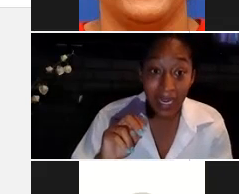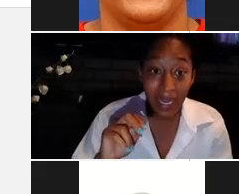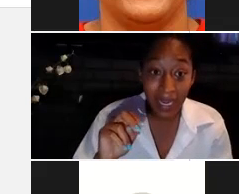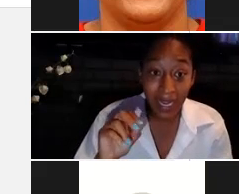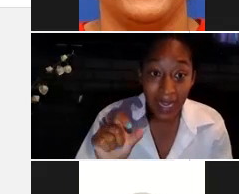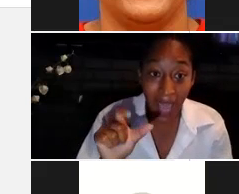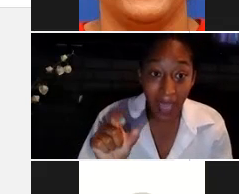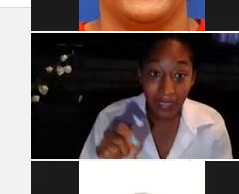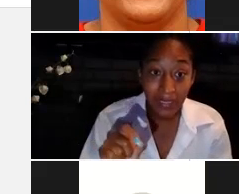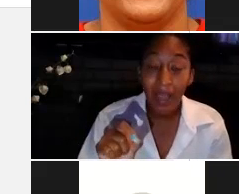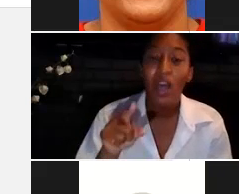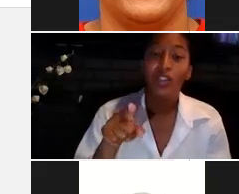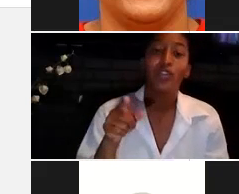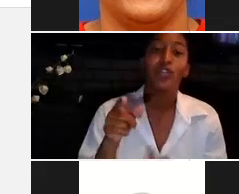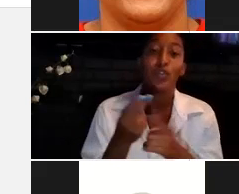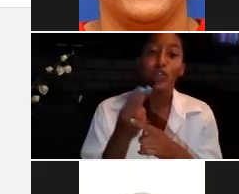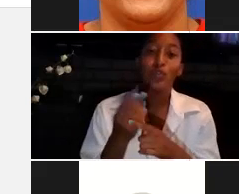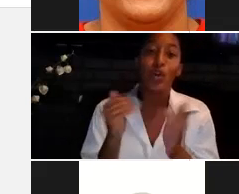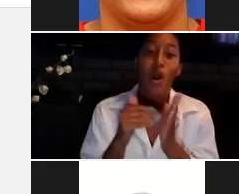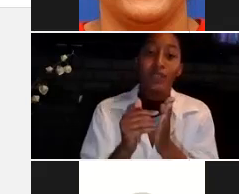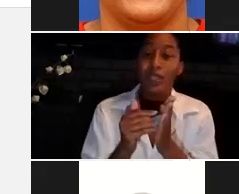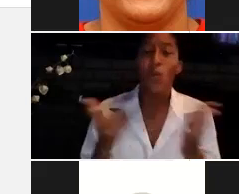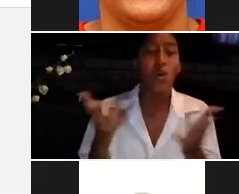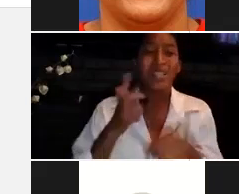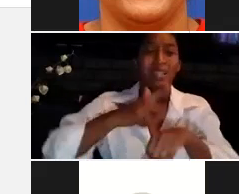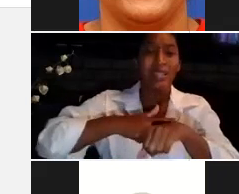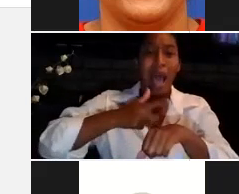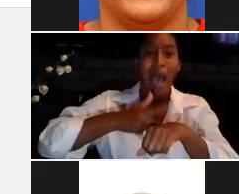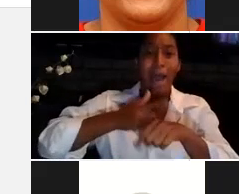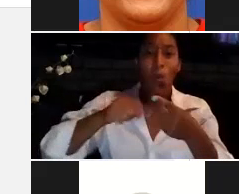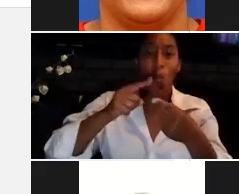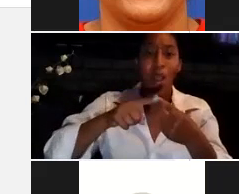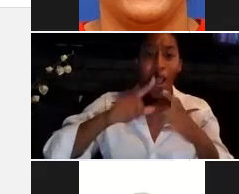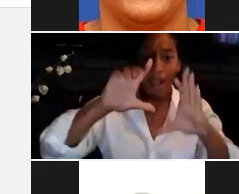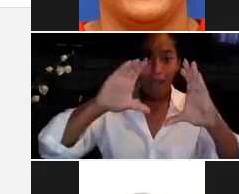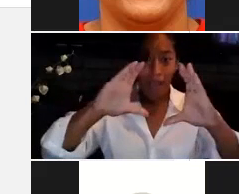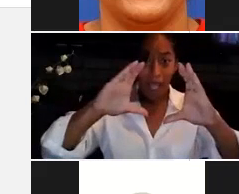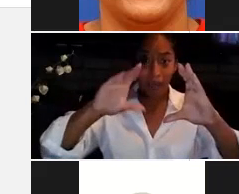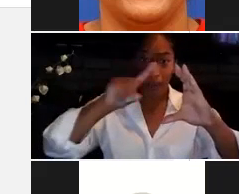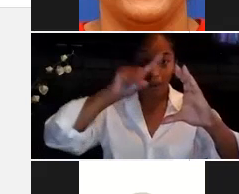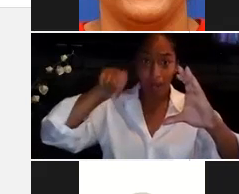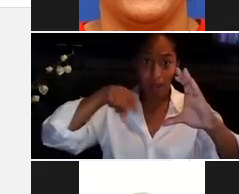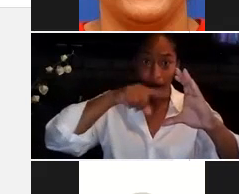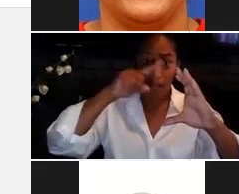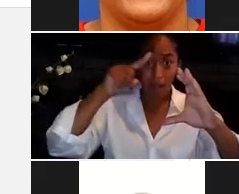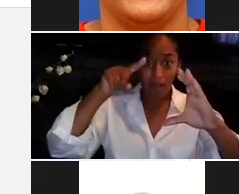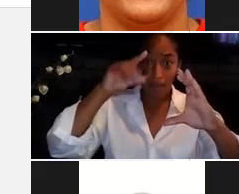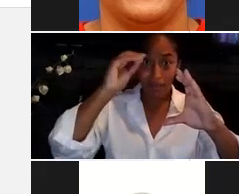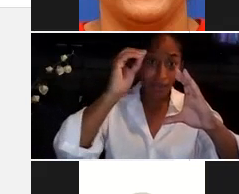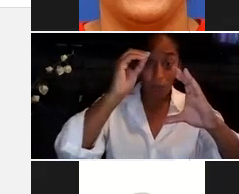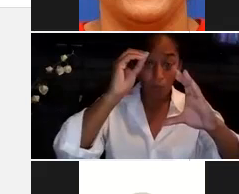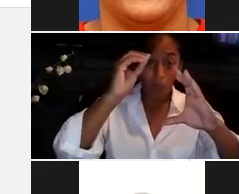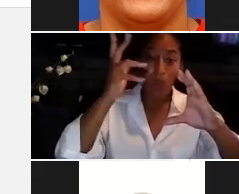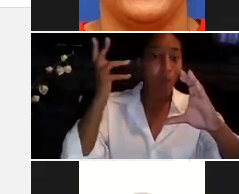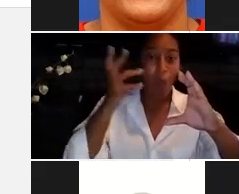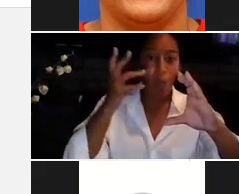at 0. Okay. So you know, our stopwatch is on 0, and then when the